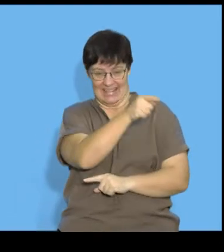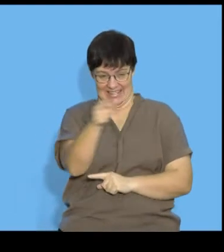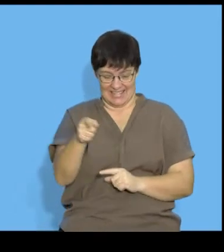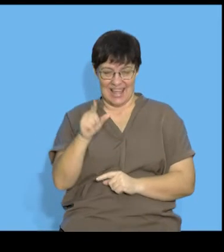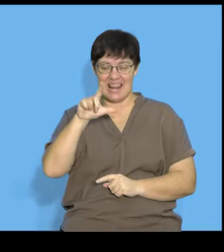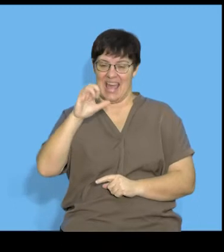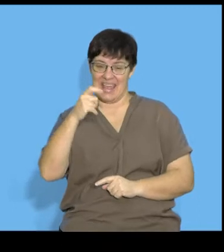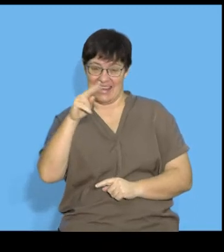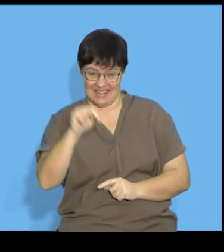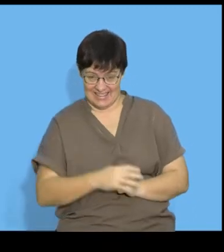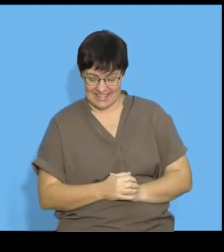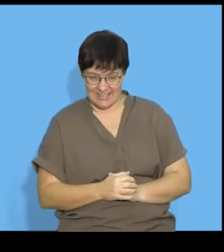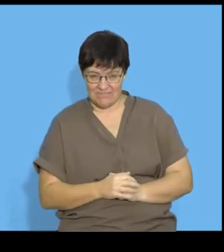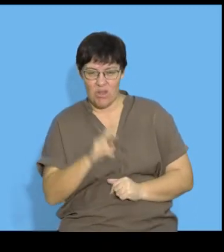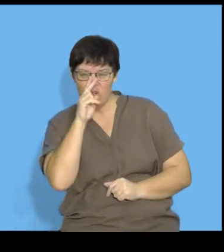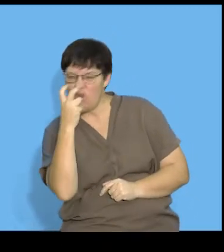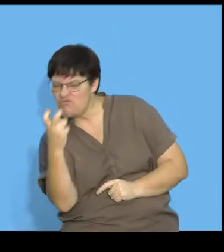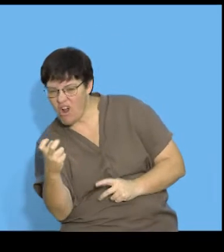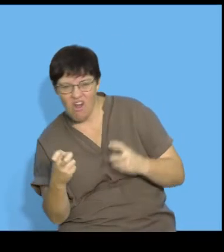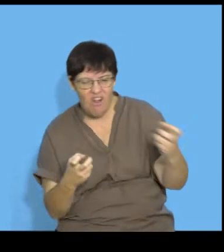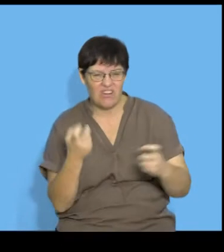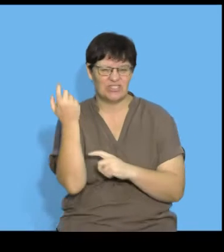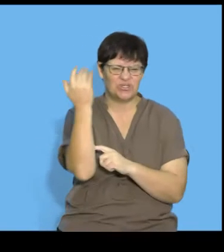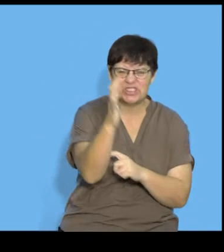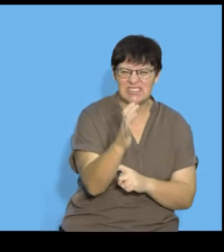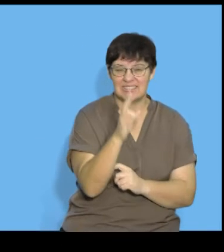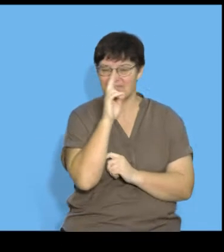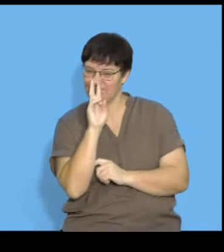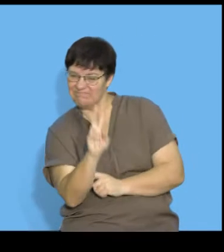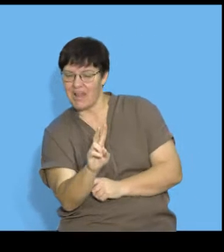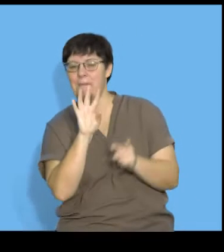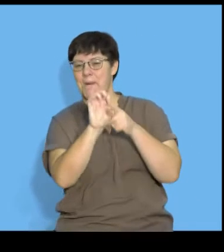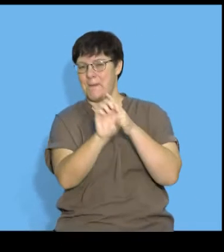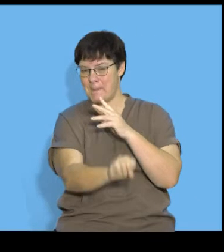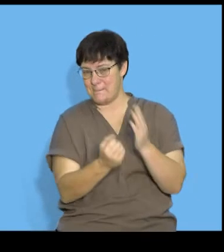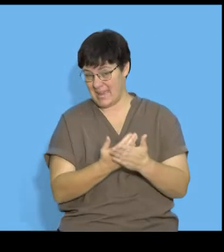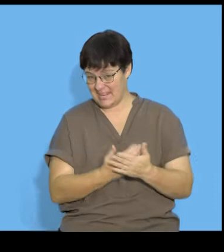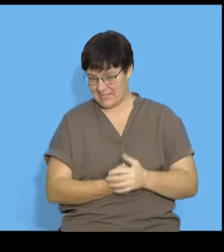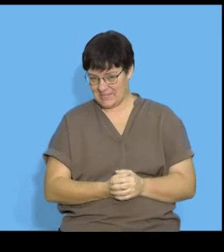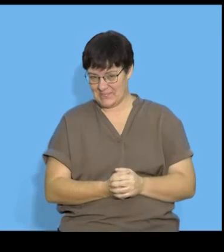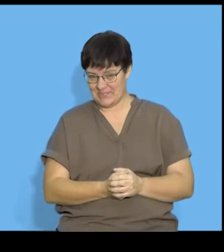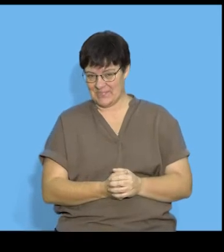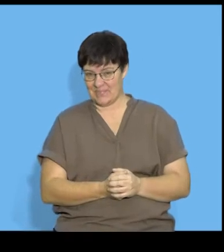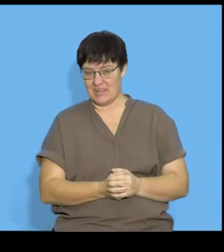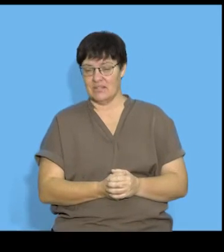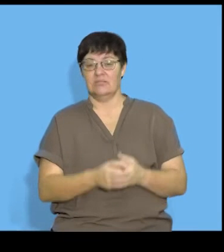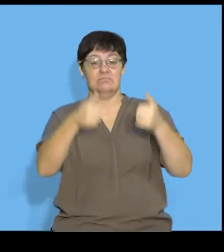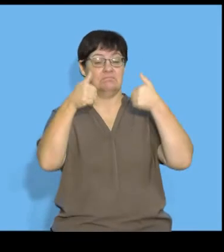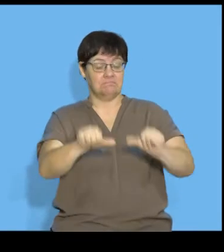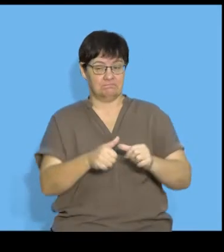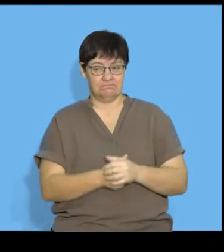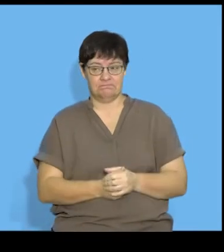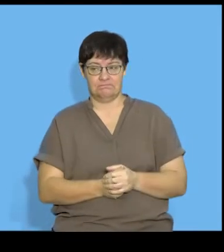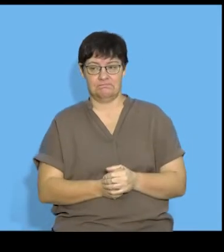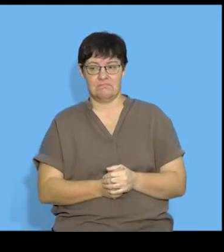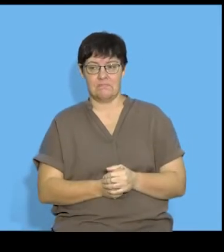can find it. Go and look on rocks, go and look on trees, right, and see if you can find it. Okay, the next one, it's quite a bit of a